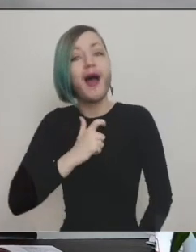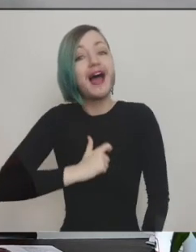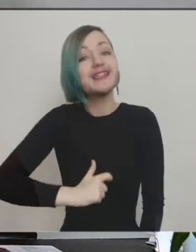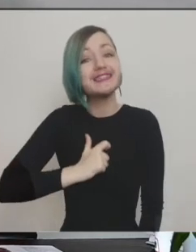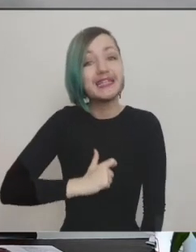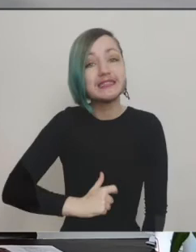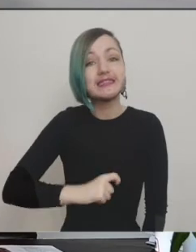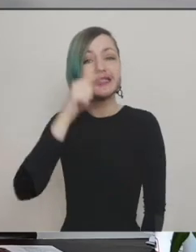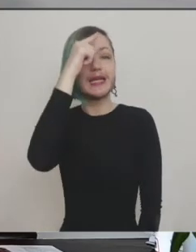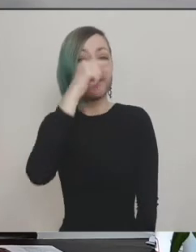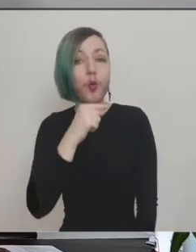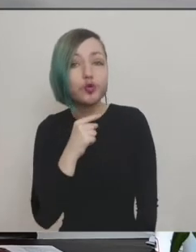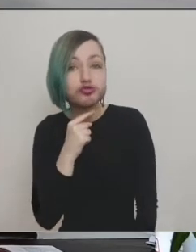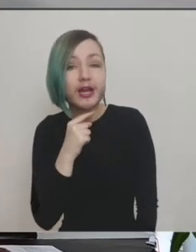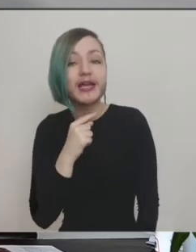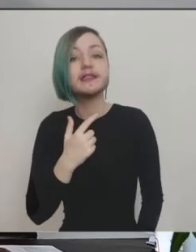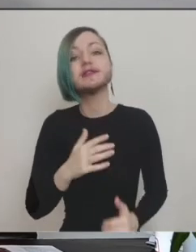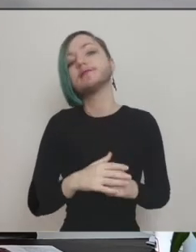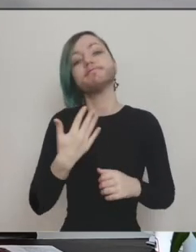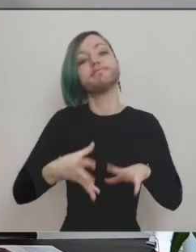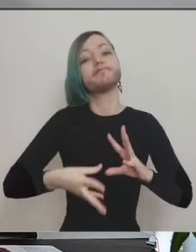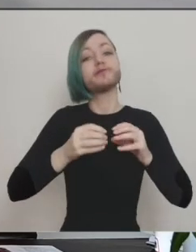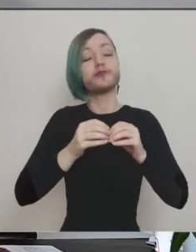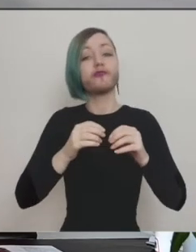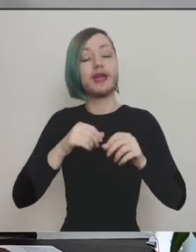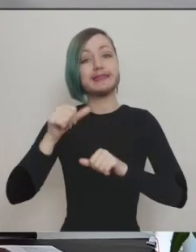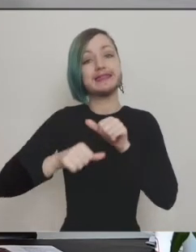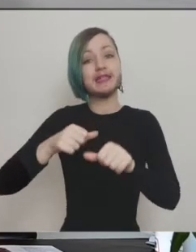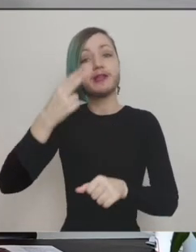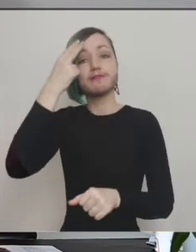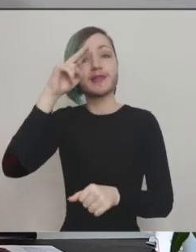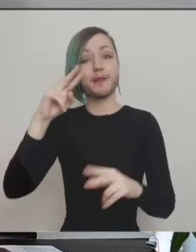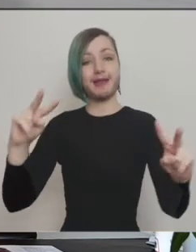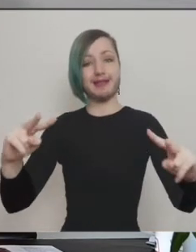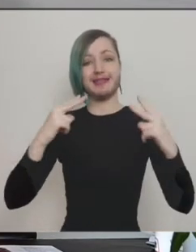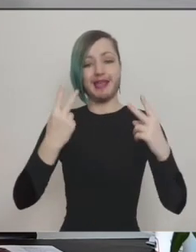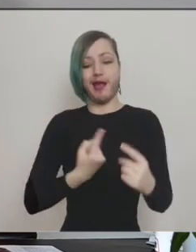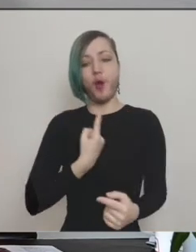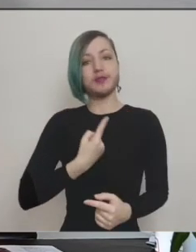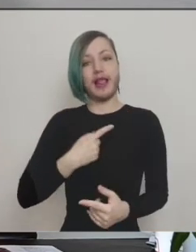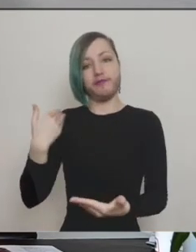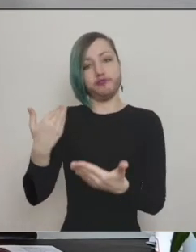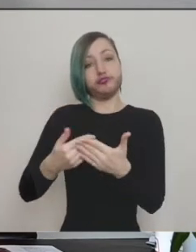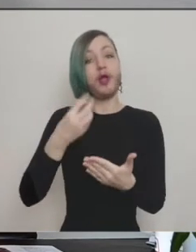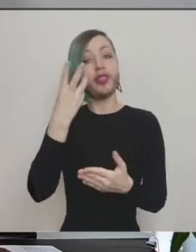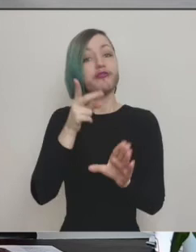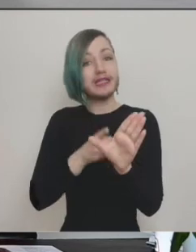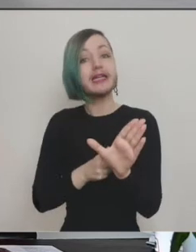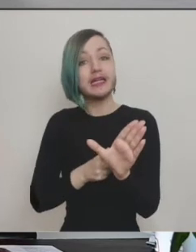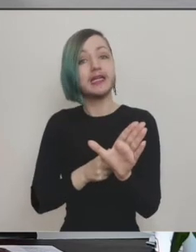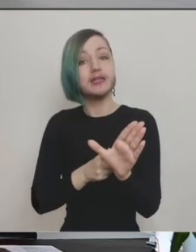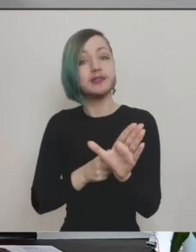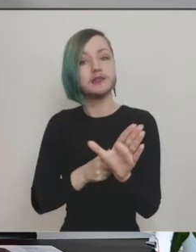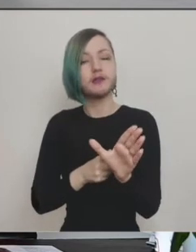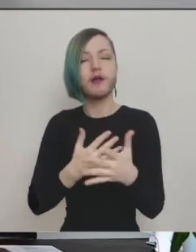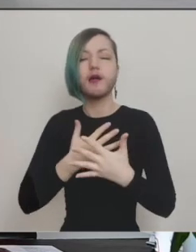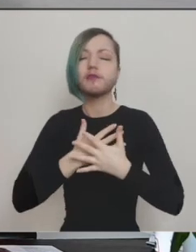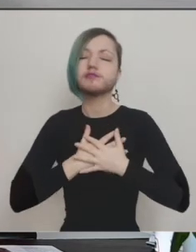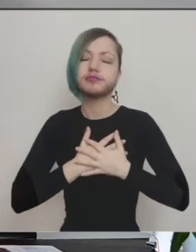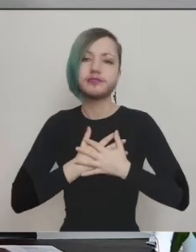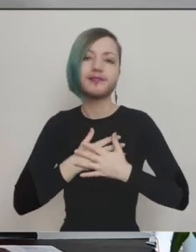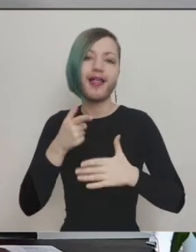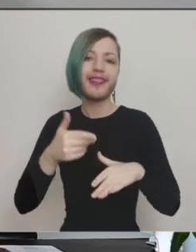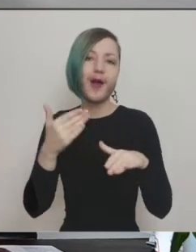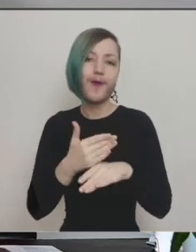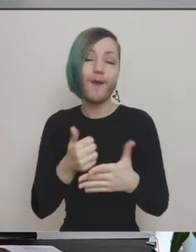and portraiture. I've been creating a series entitled Seeing Ourselves for the last 3 years. I absolutely love making the work. I